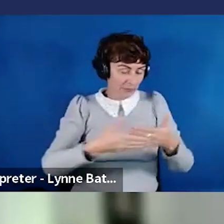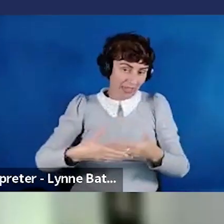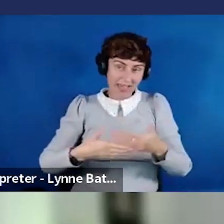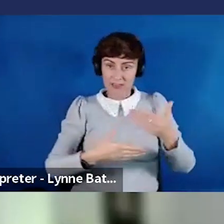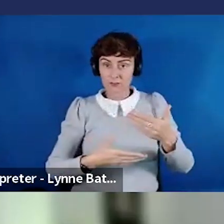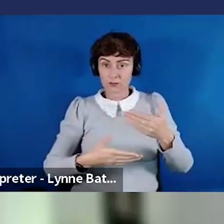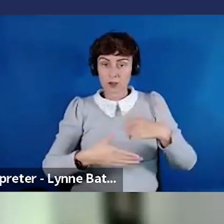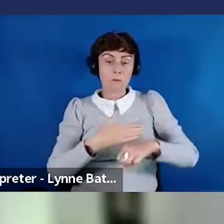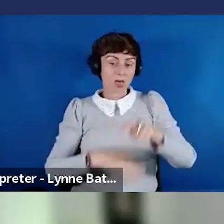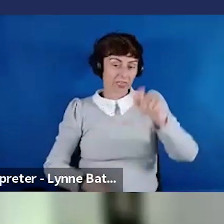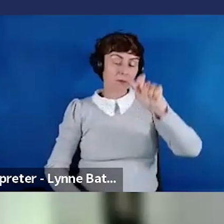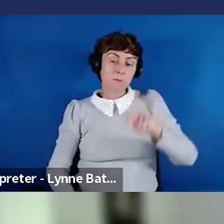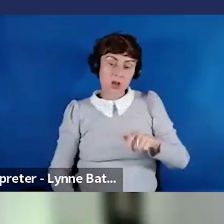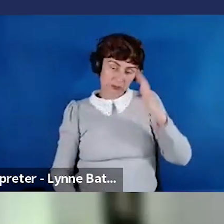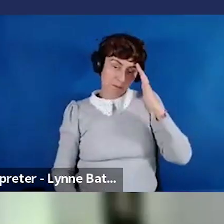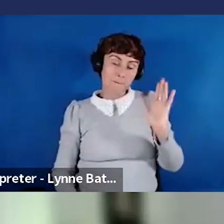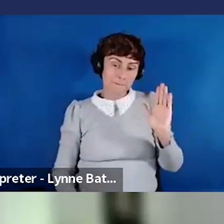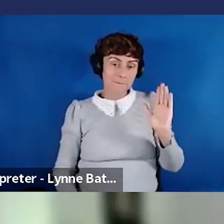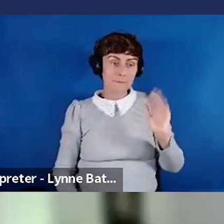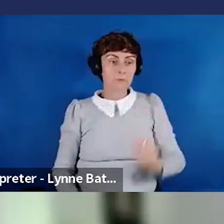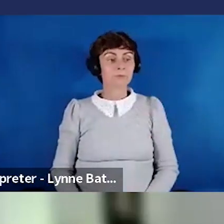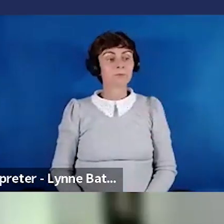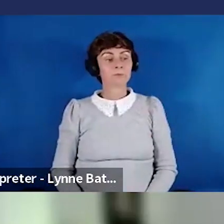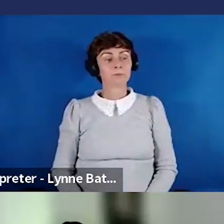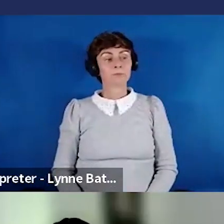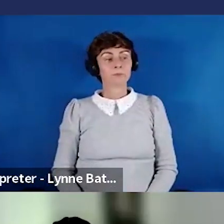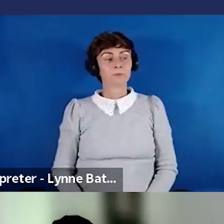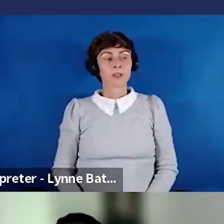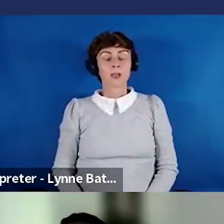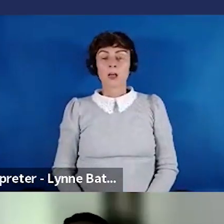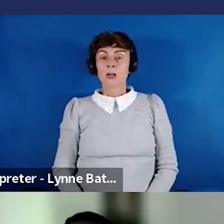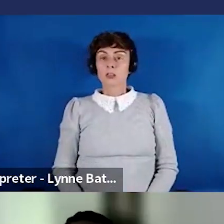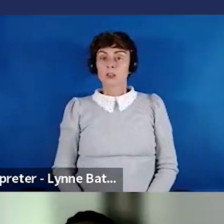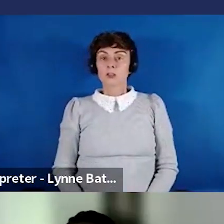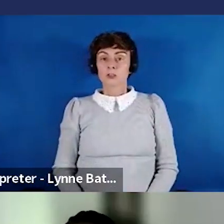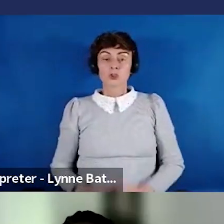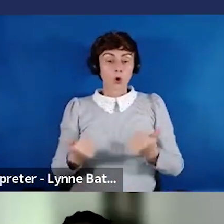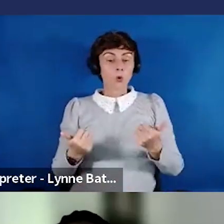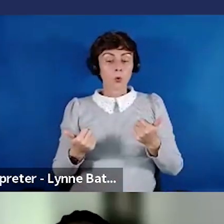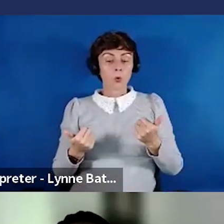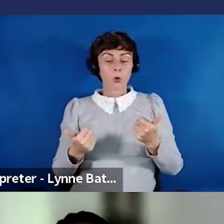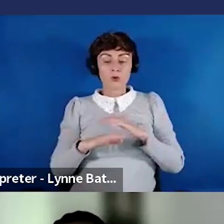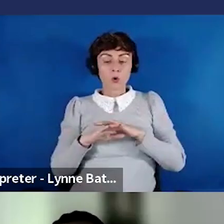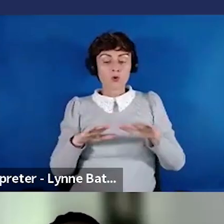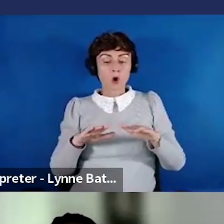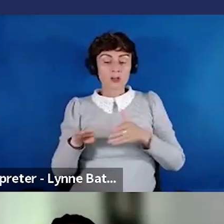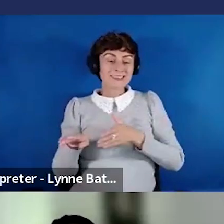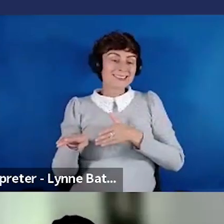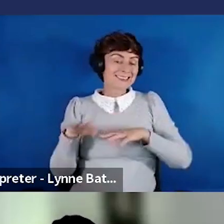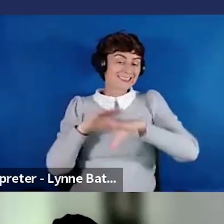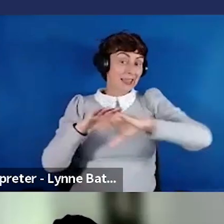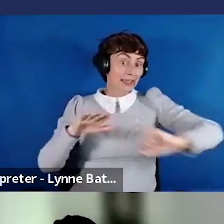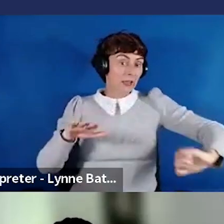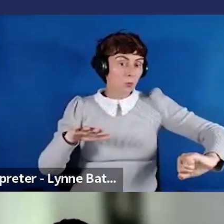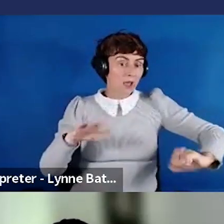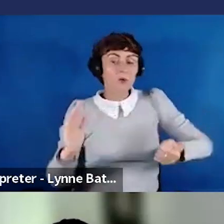the birthing person, the mum as well. So I think you can really see how you're absolutely not taking away from anyone, you're enhancing,